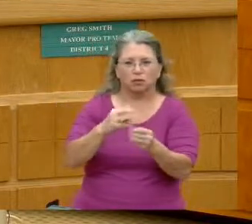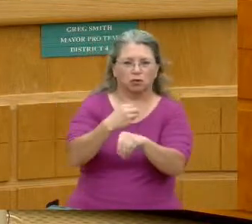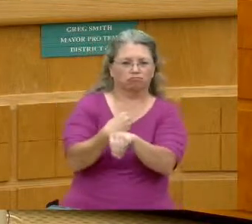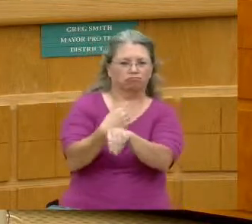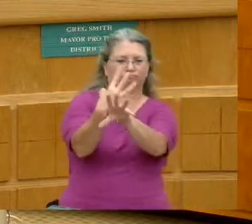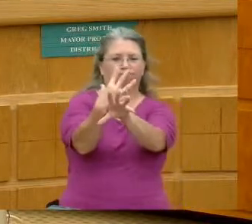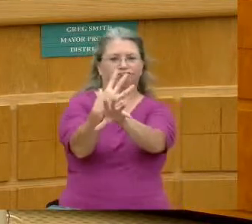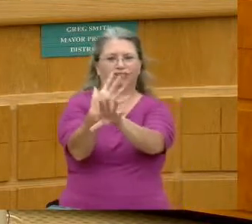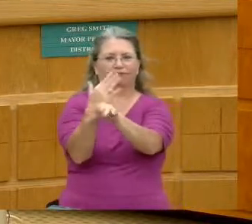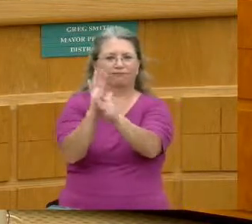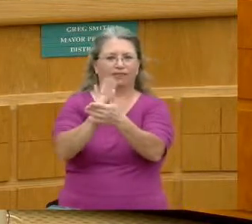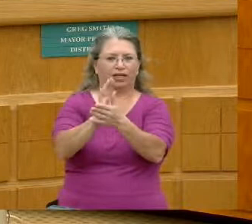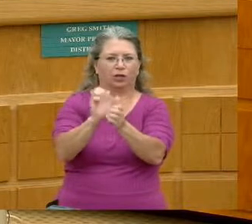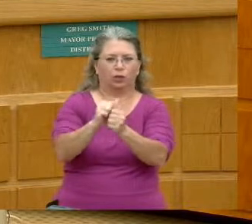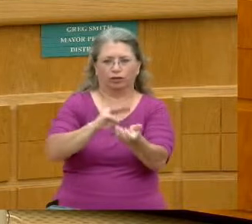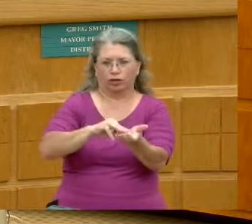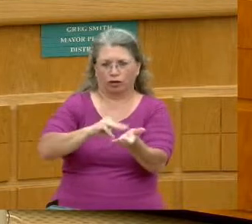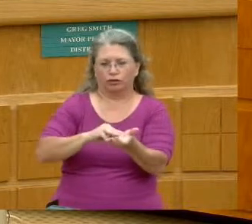offices.